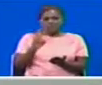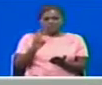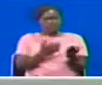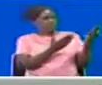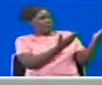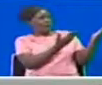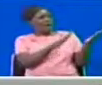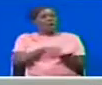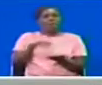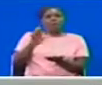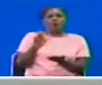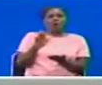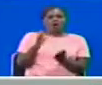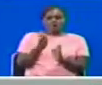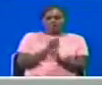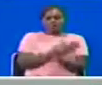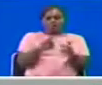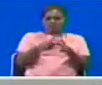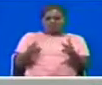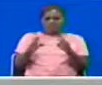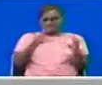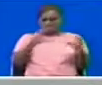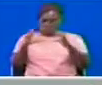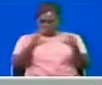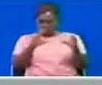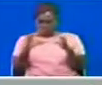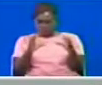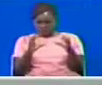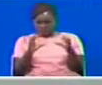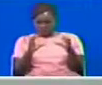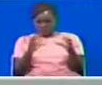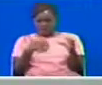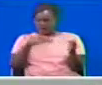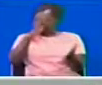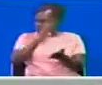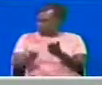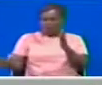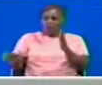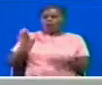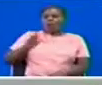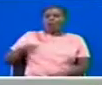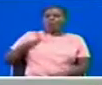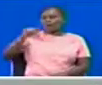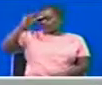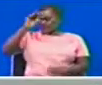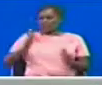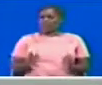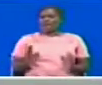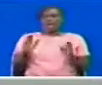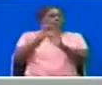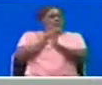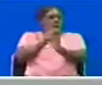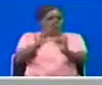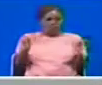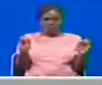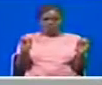further before we begin our conversation in just a short while, we had no woman that was elected as governor. And in